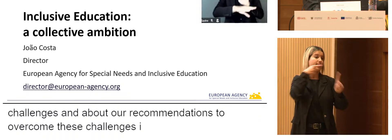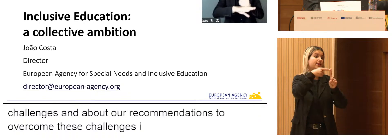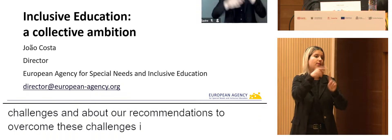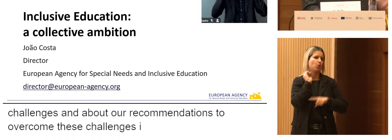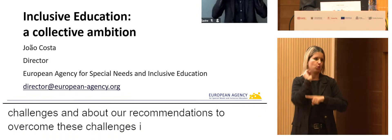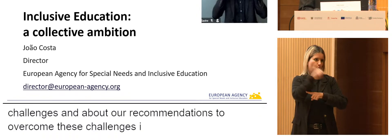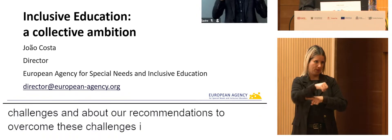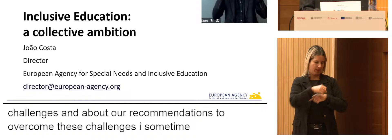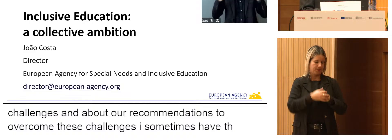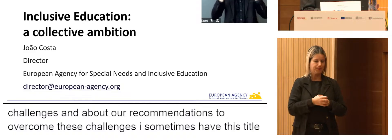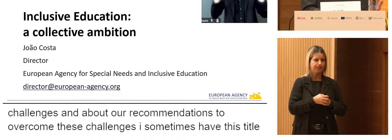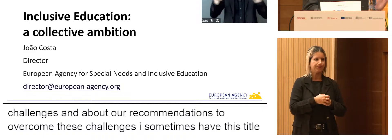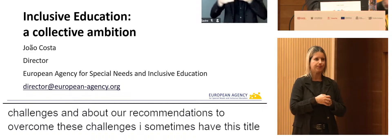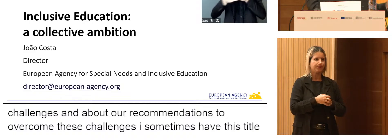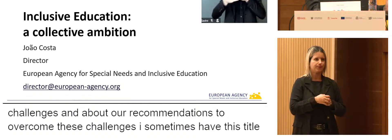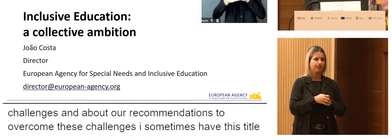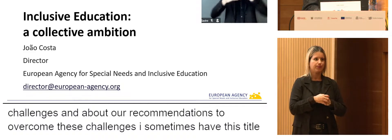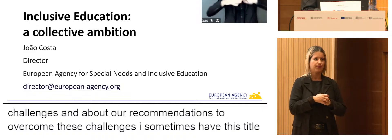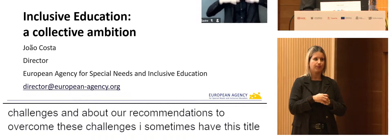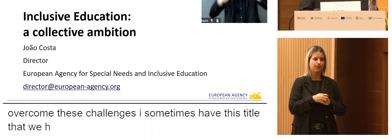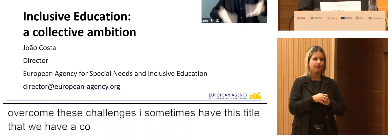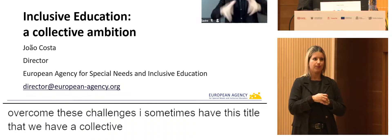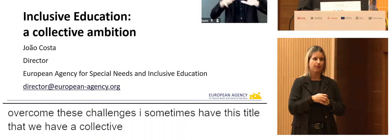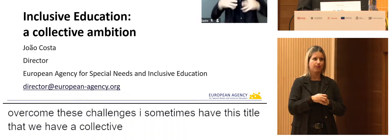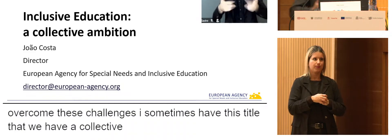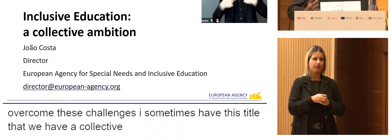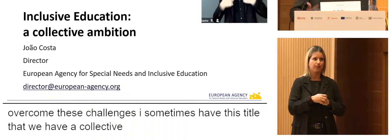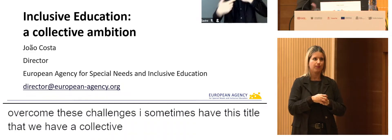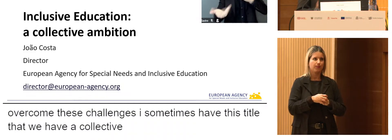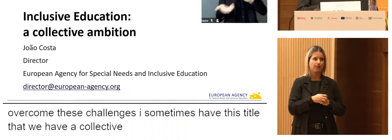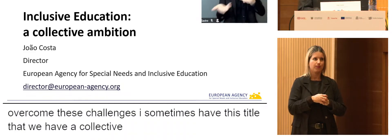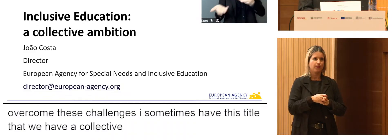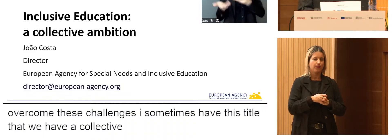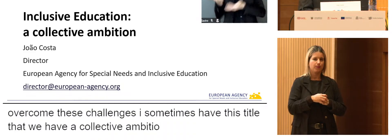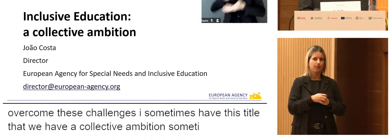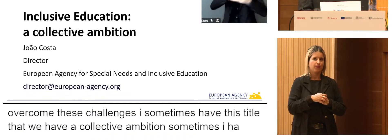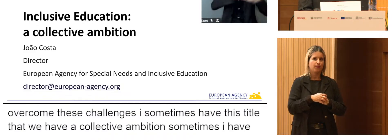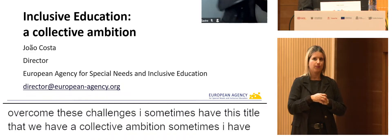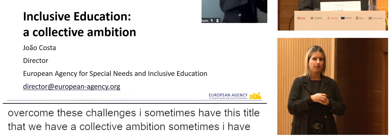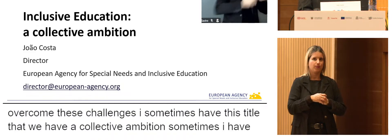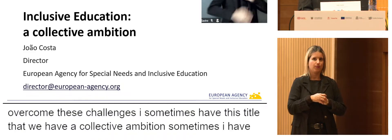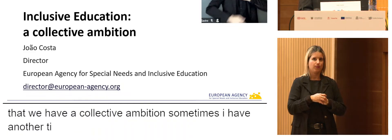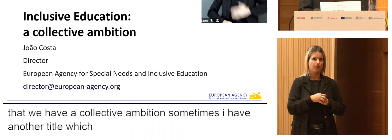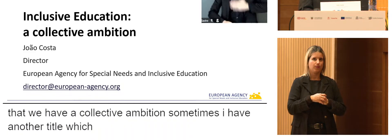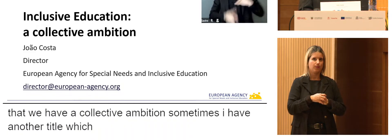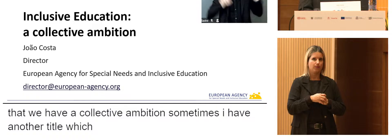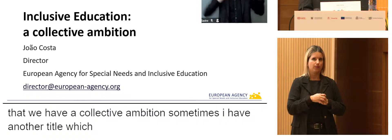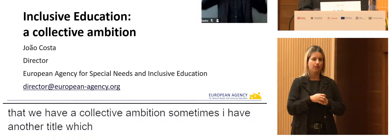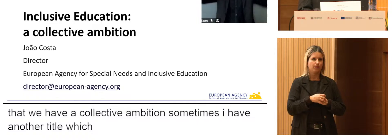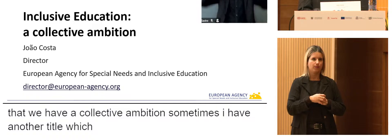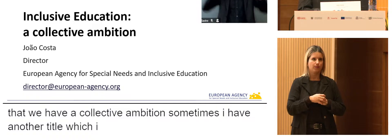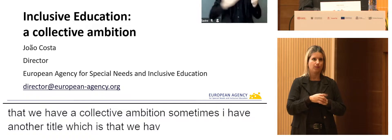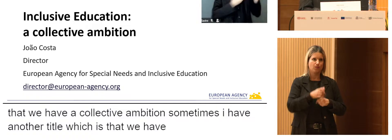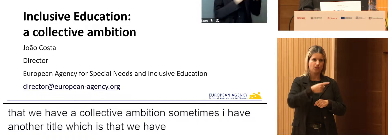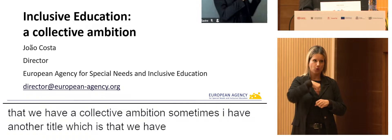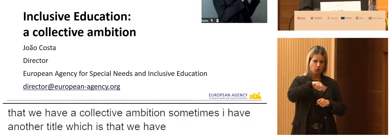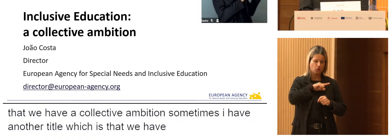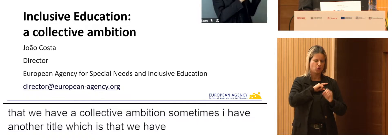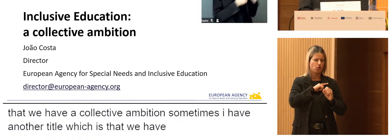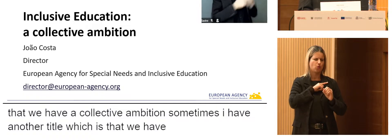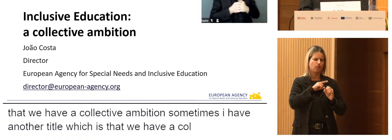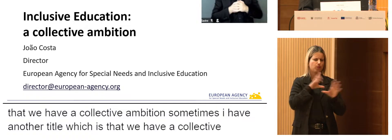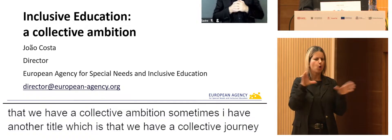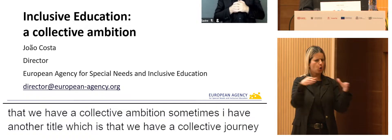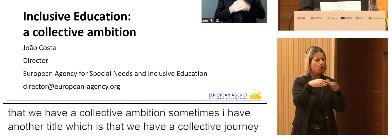this title, that we have a collective ambition. Sometimes I have another title, which is that we have a collective